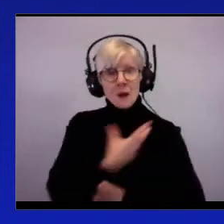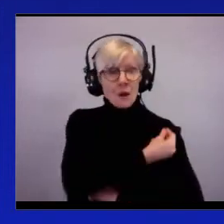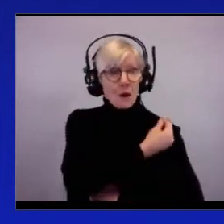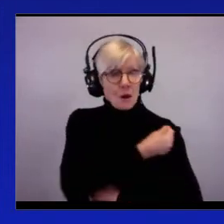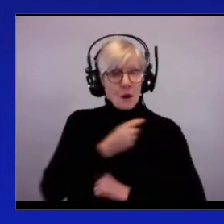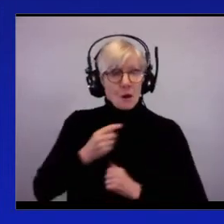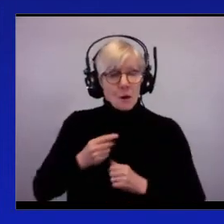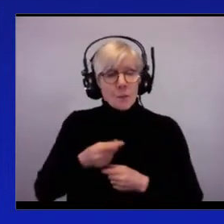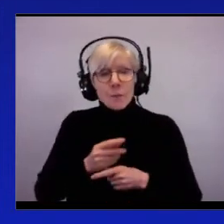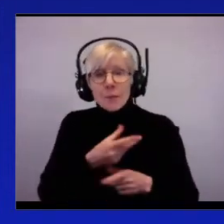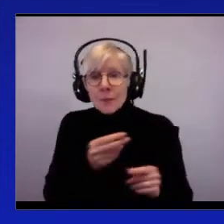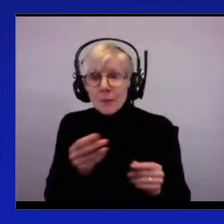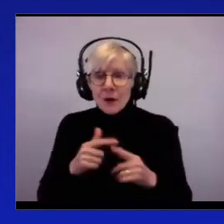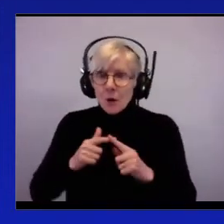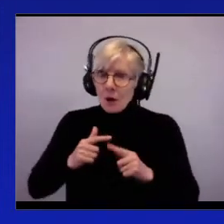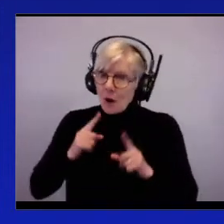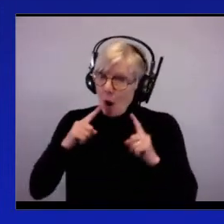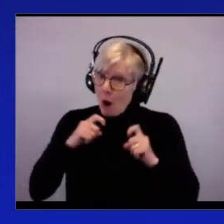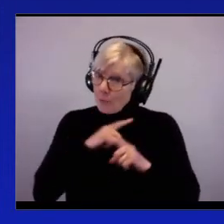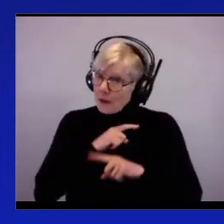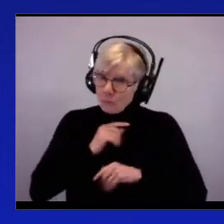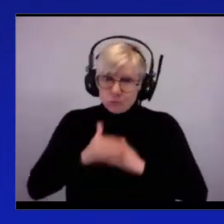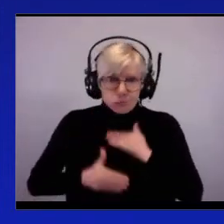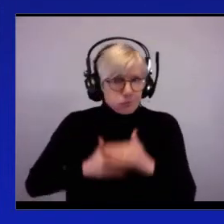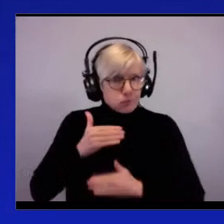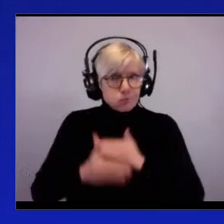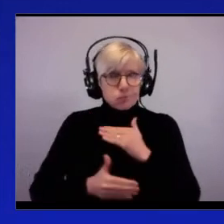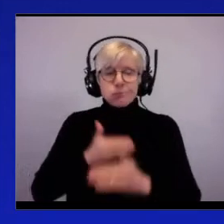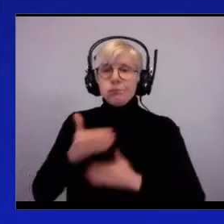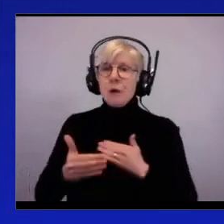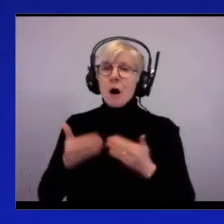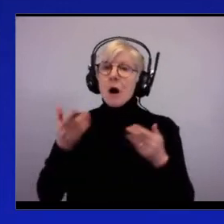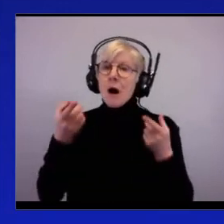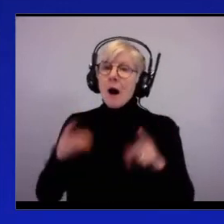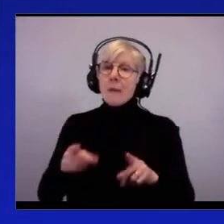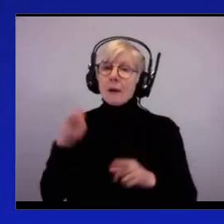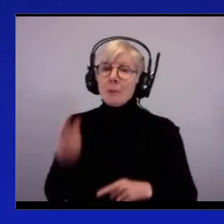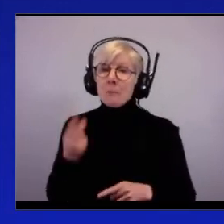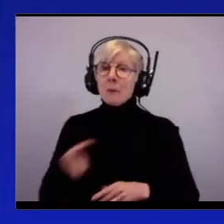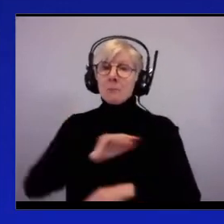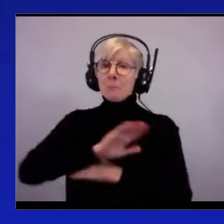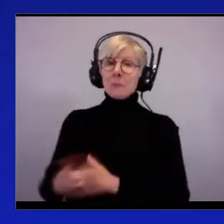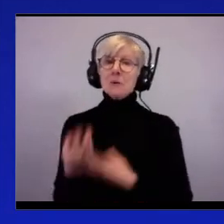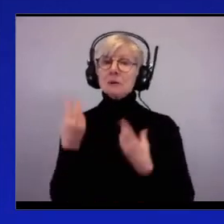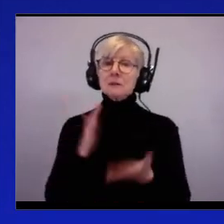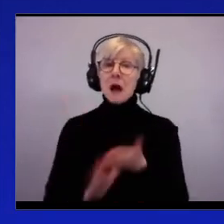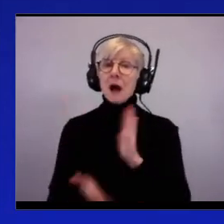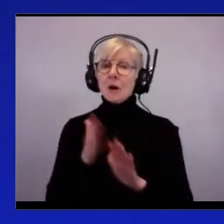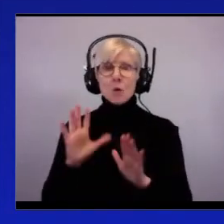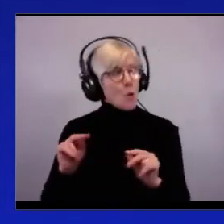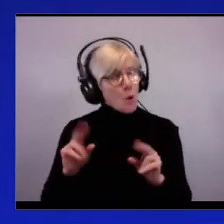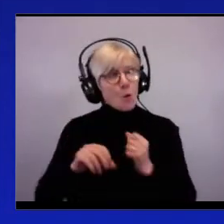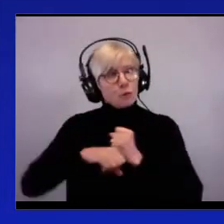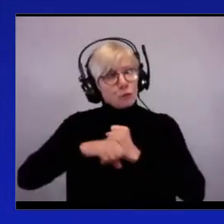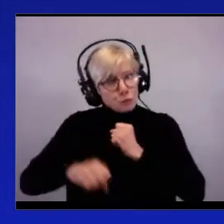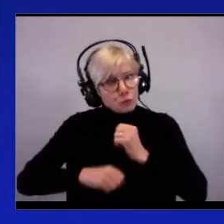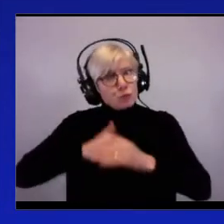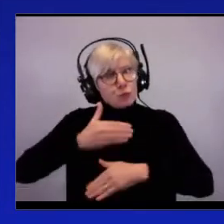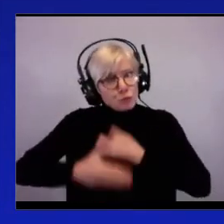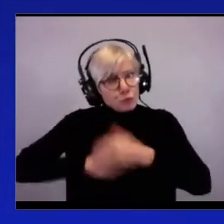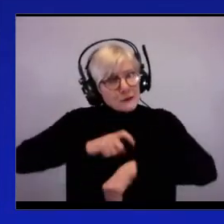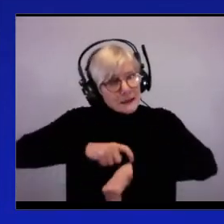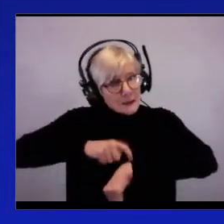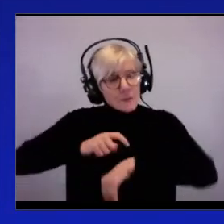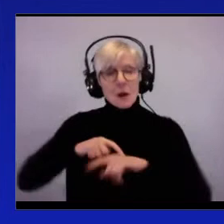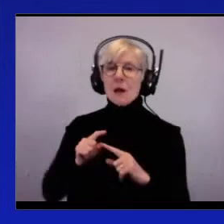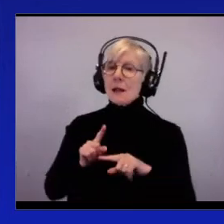as a significant undertaking, one that isn't going to happen overnight. So much of what we can do is dictated by the supply of